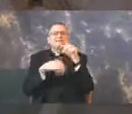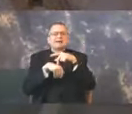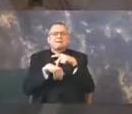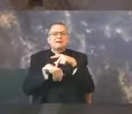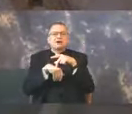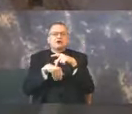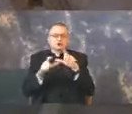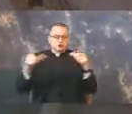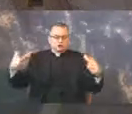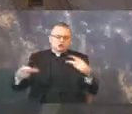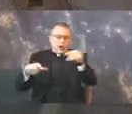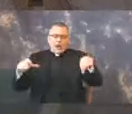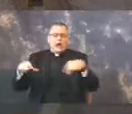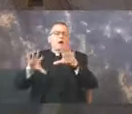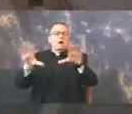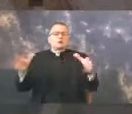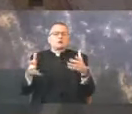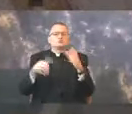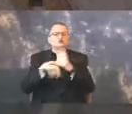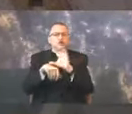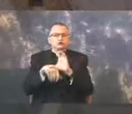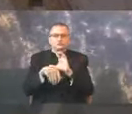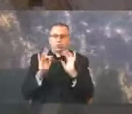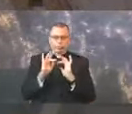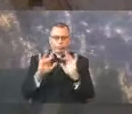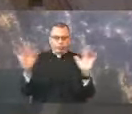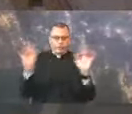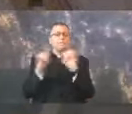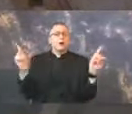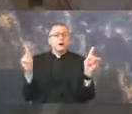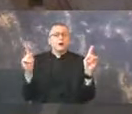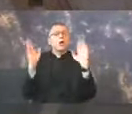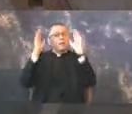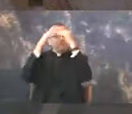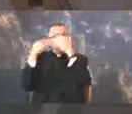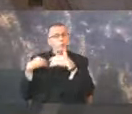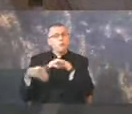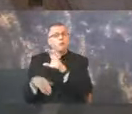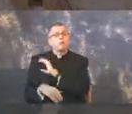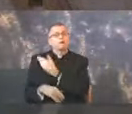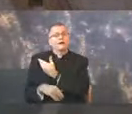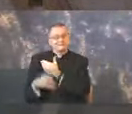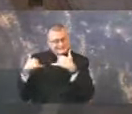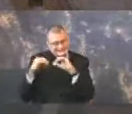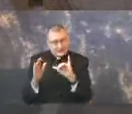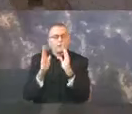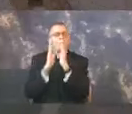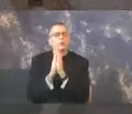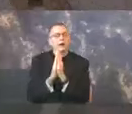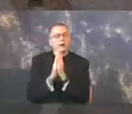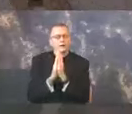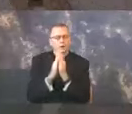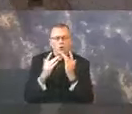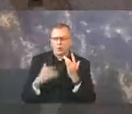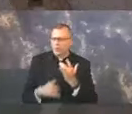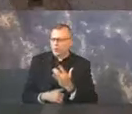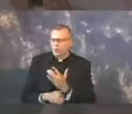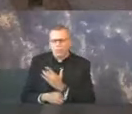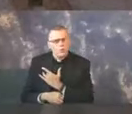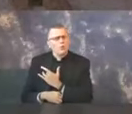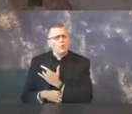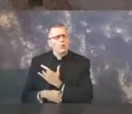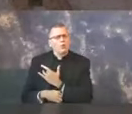Francis conducted a deeply moving prayer service. And in our Catholic bones, we know that the church